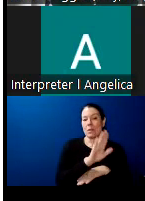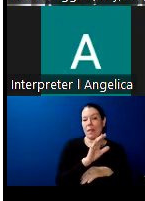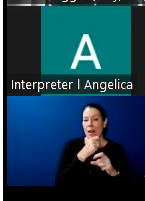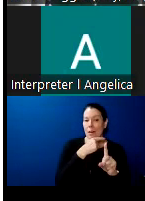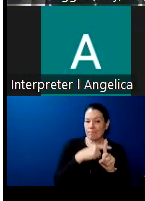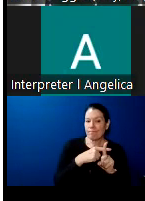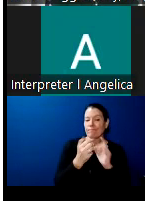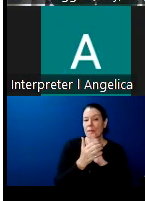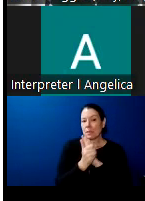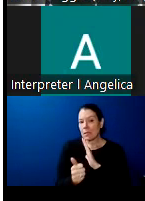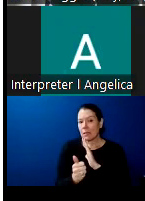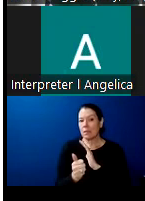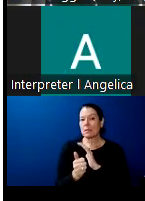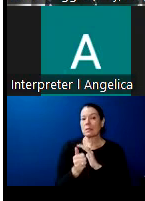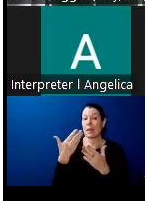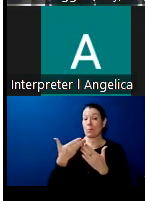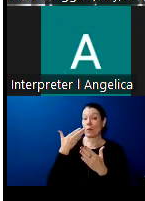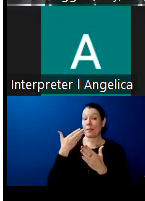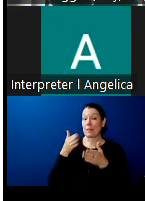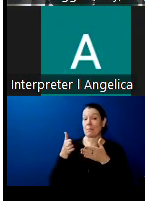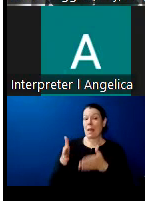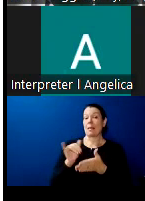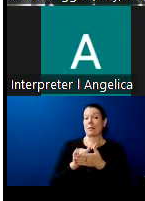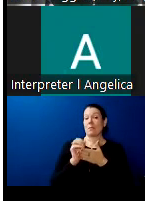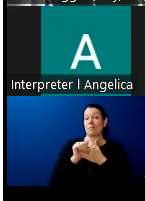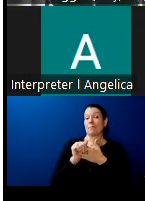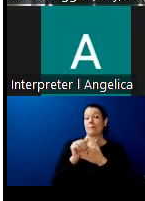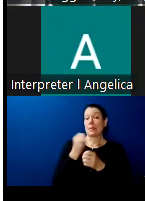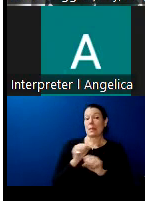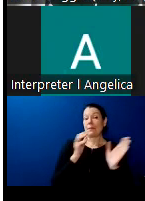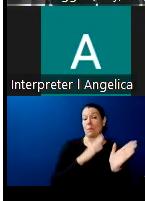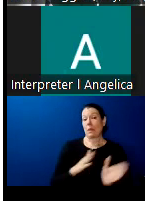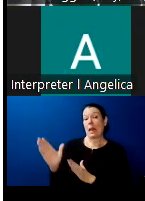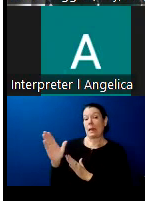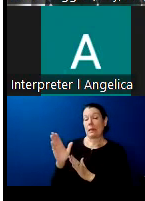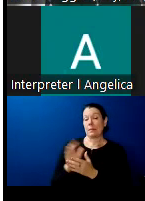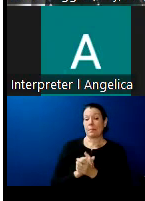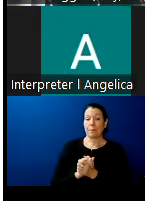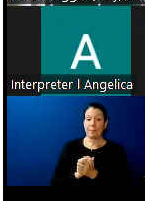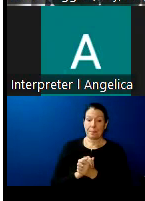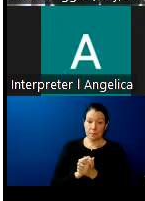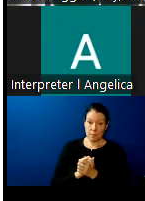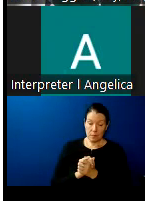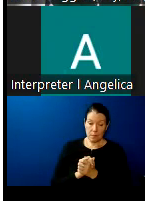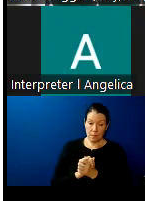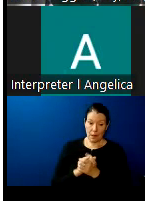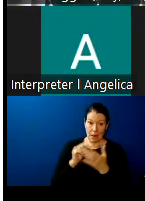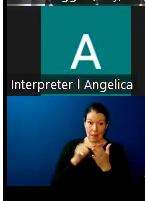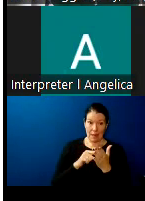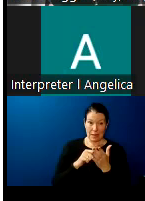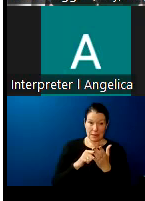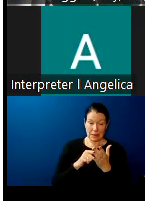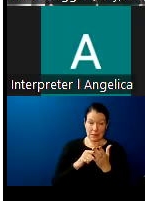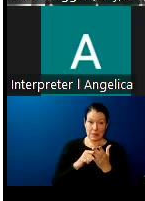and skills and previous methods to guide safety planning and strategies. For this section, I think